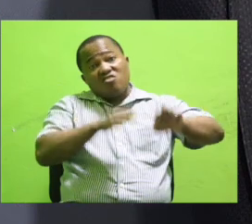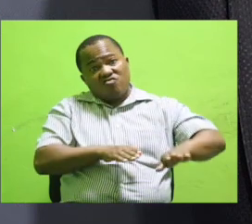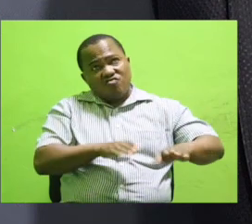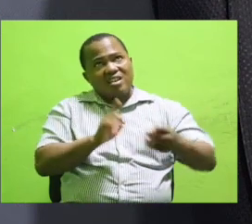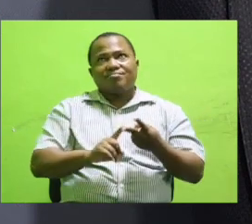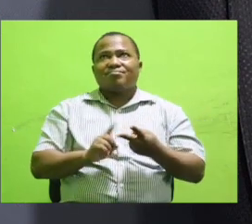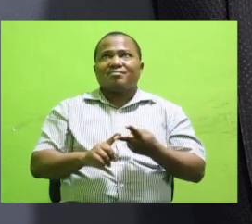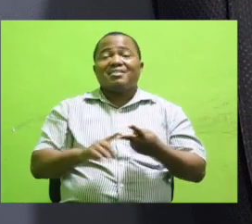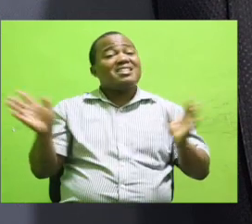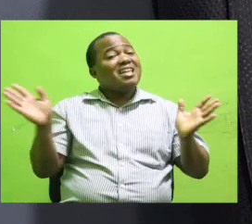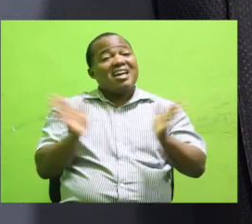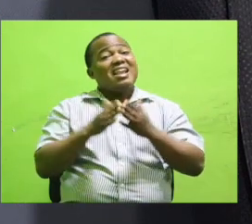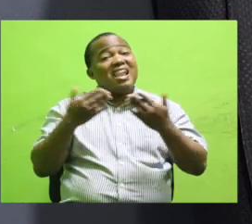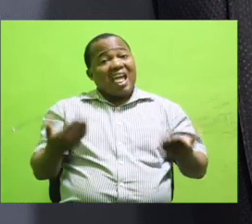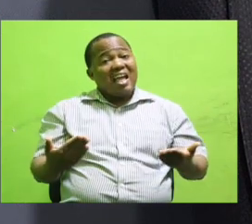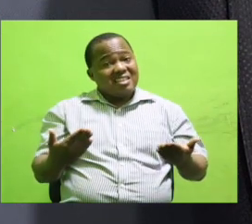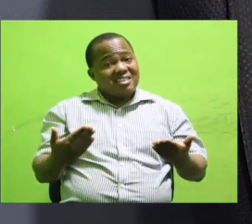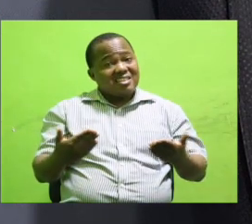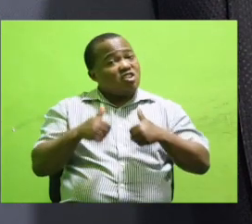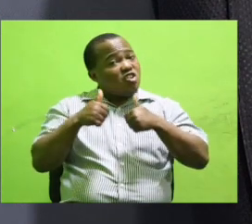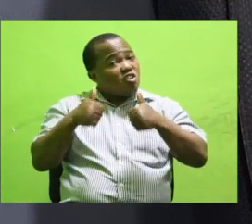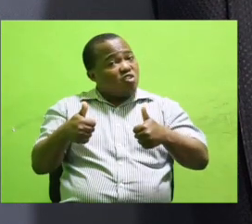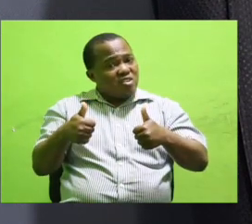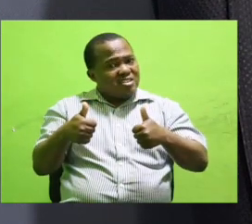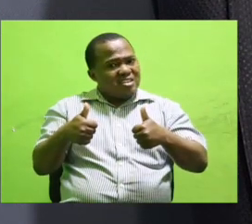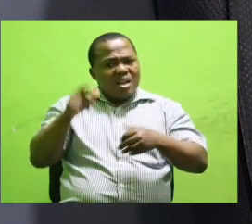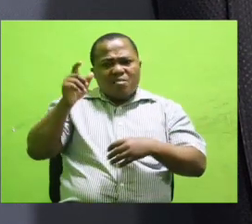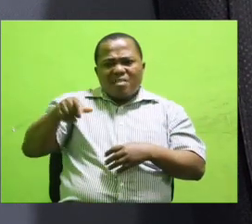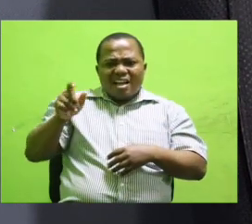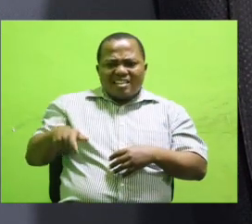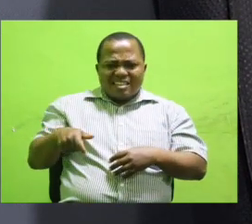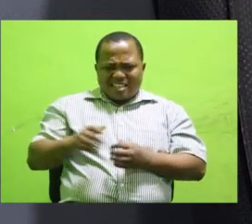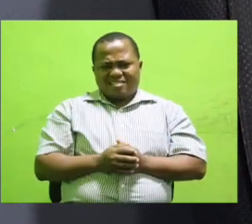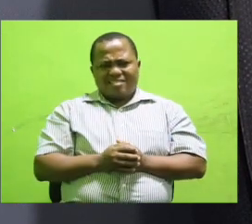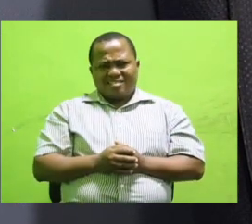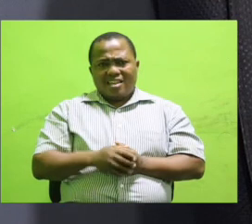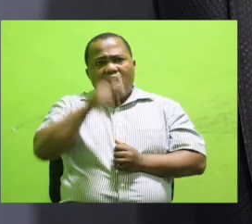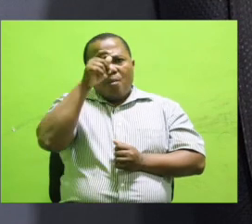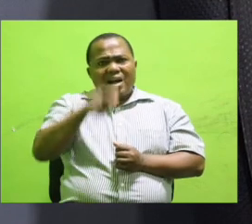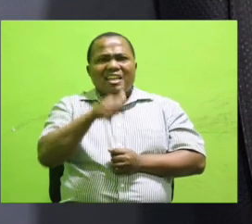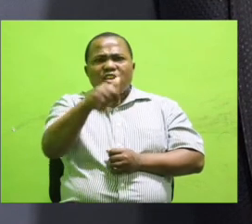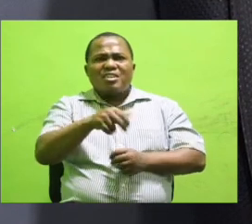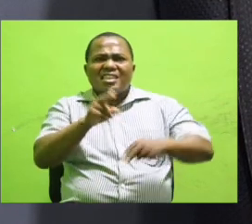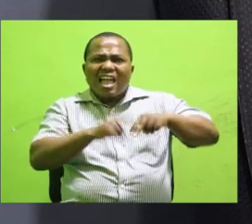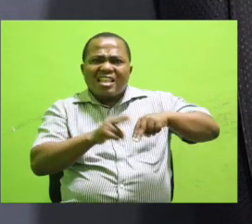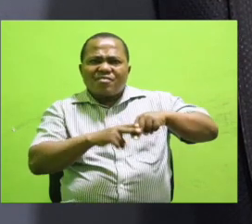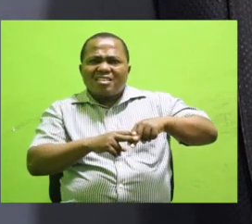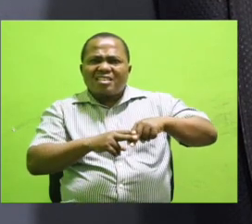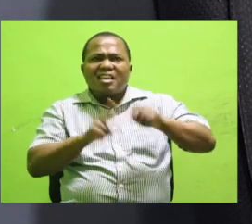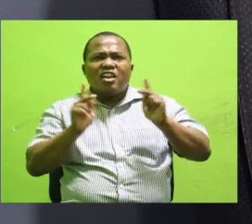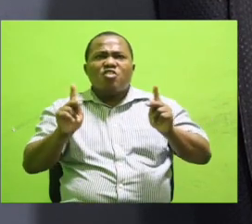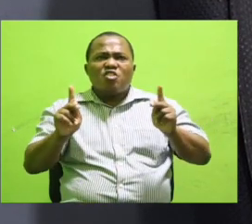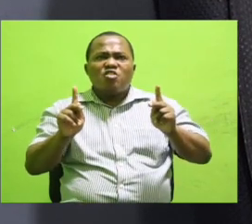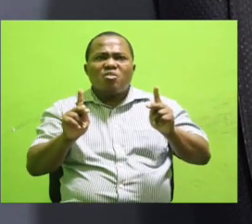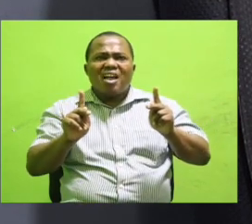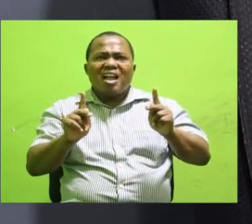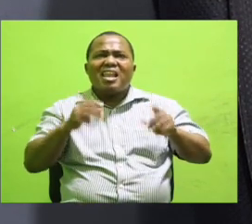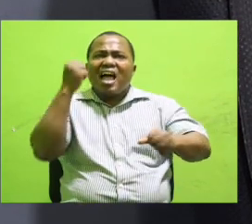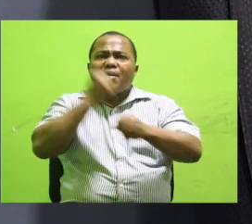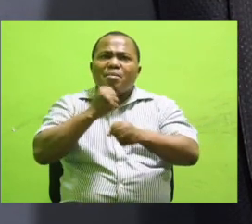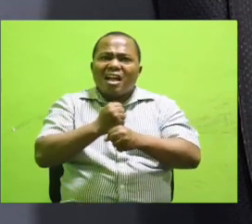is nothing good to a person. A person with HIV AIDS is usually involved into sexual